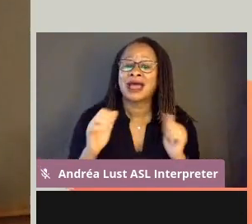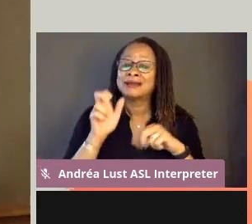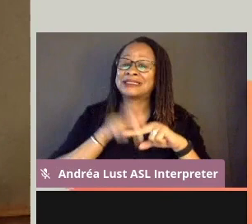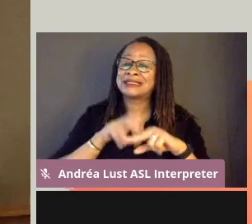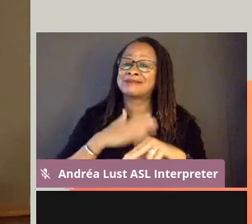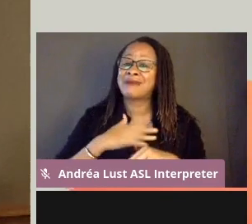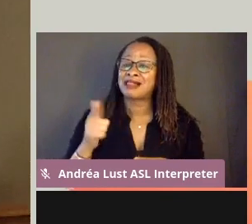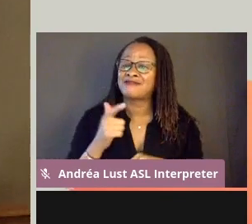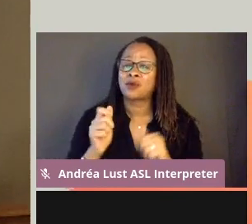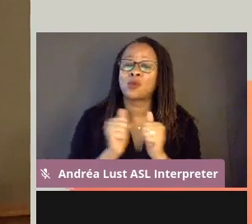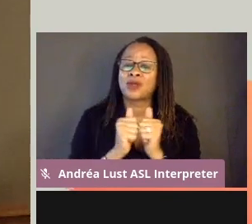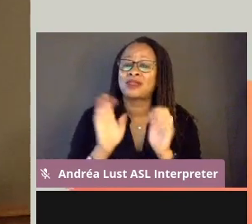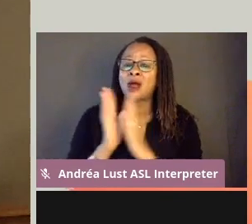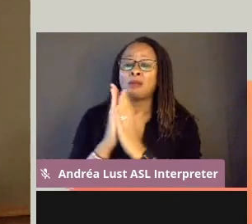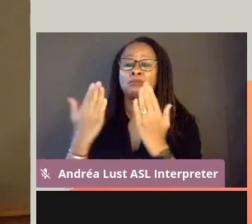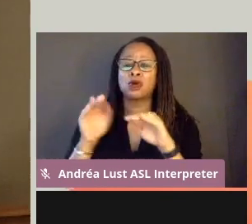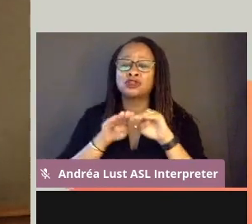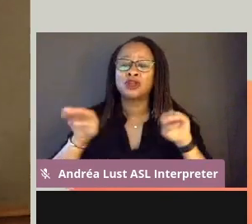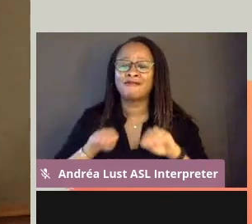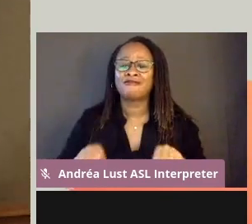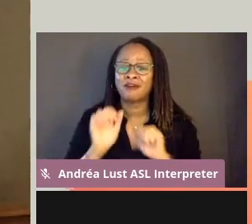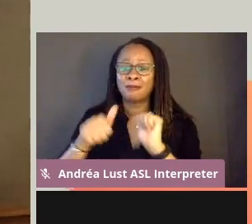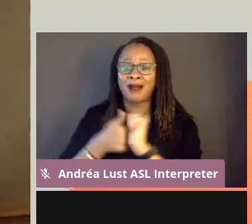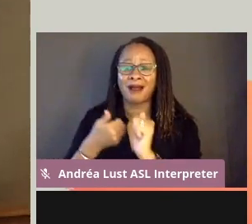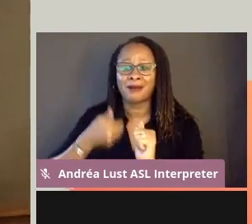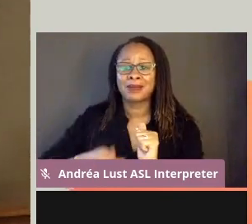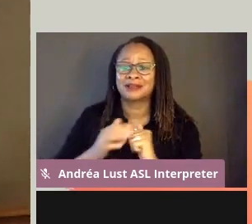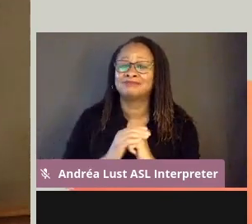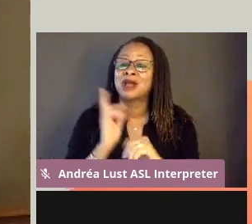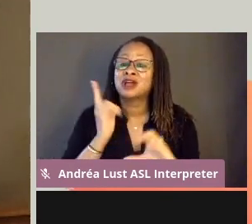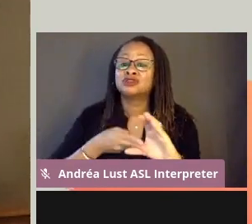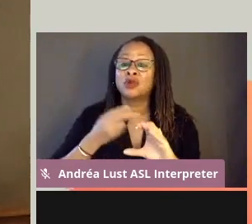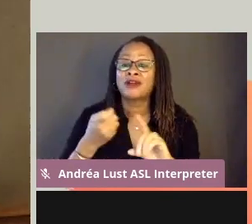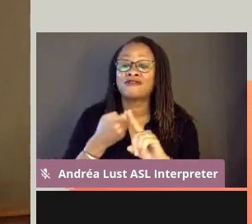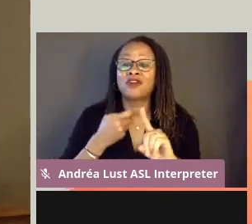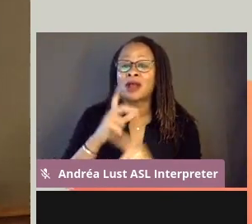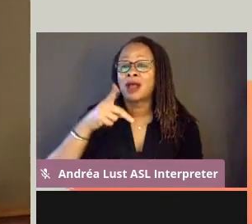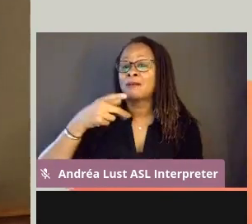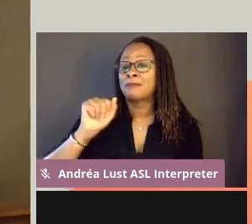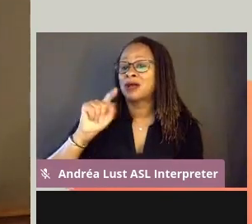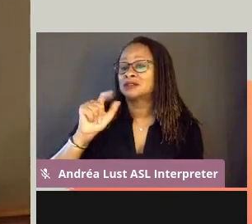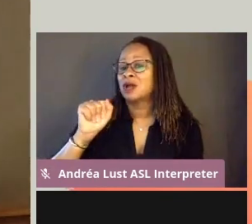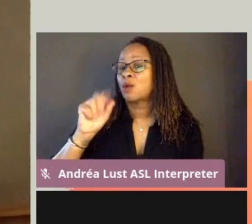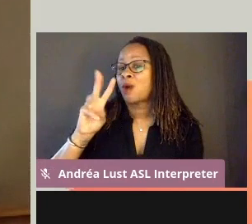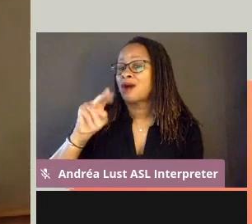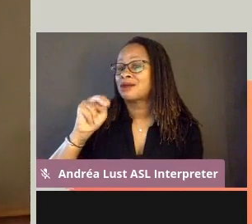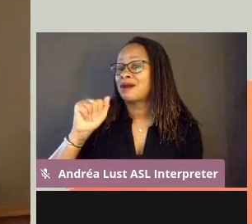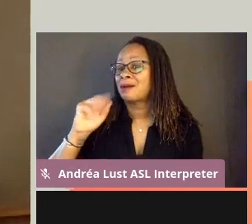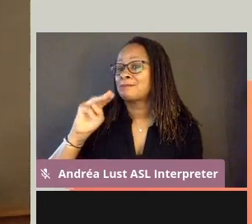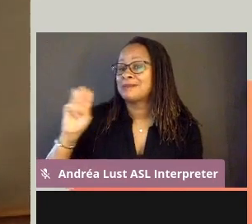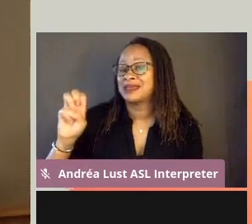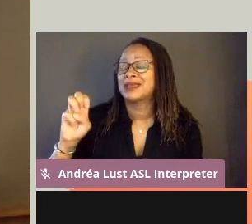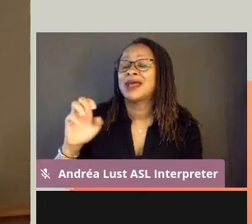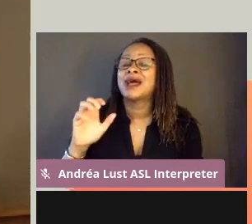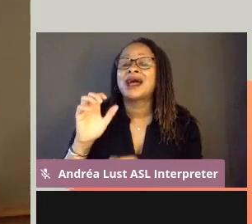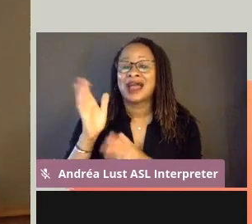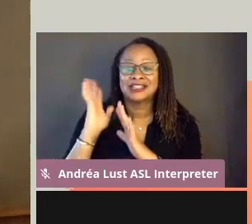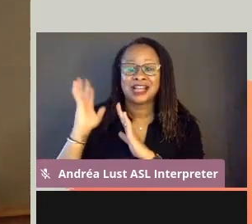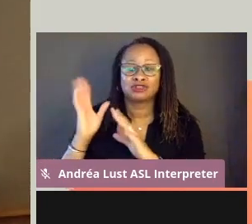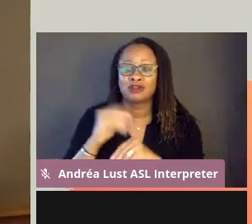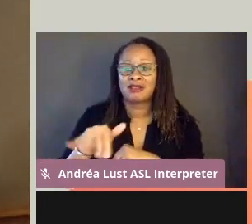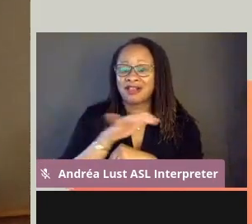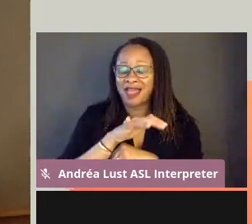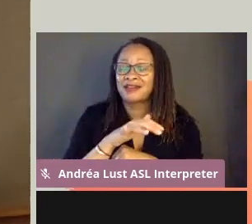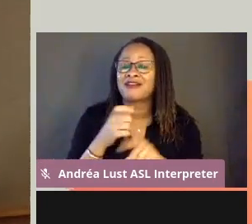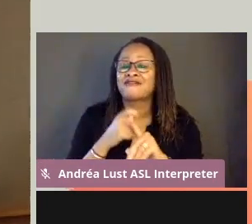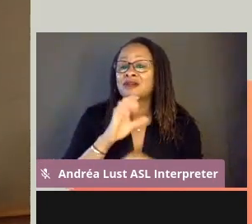me. I am joining you from Potawatomi ancestral land in Chicago, and my pronouns are